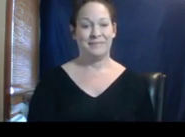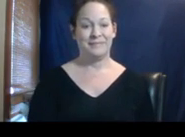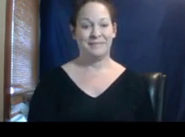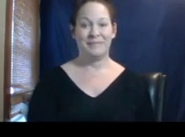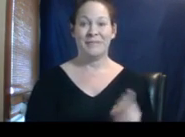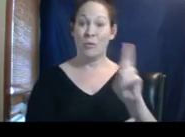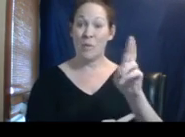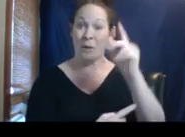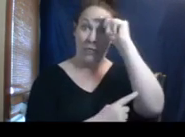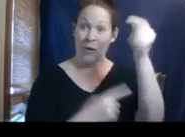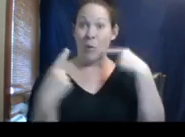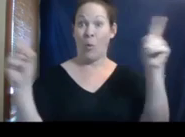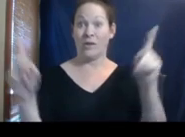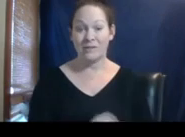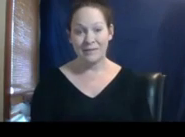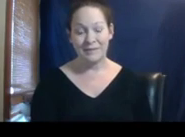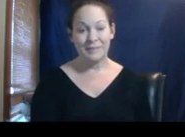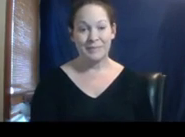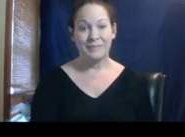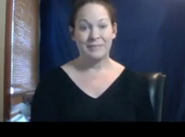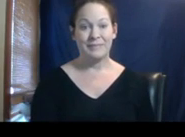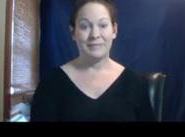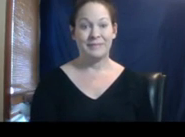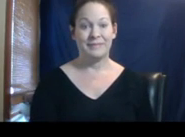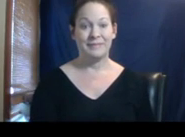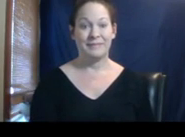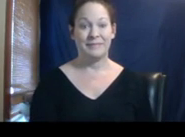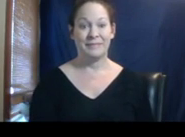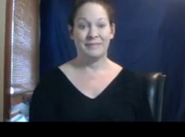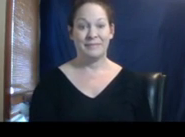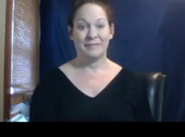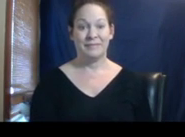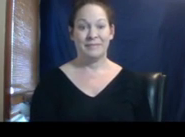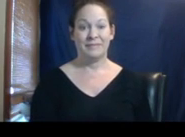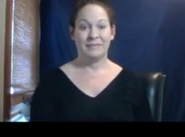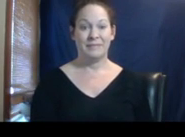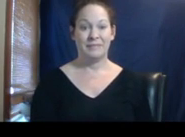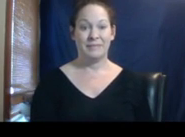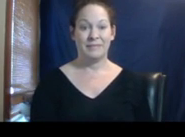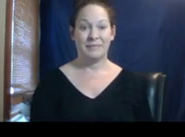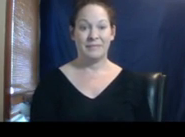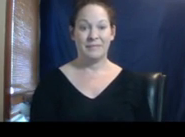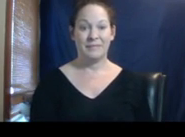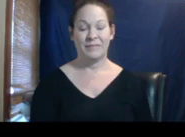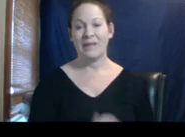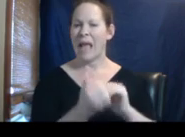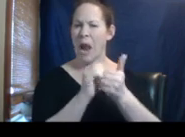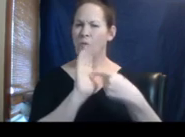So the remainder theorem seems to work. And I guess if I wanted to write this